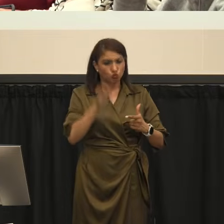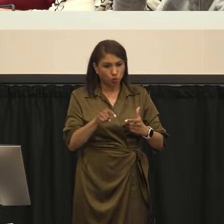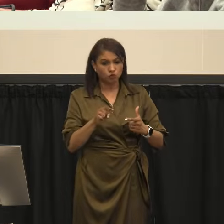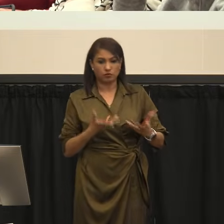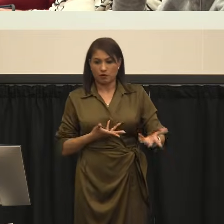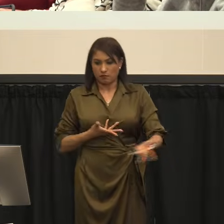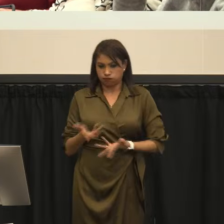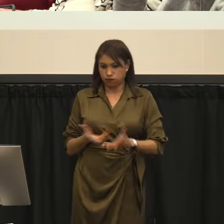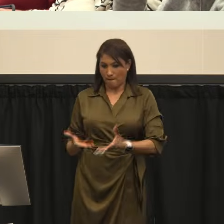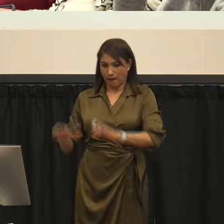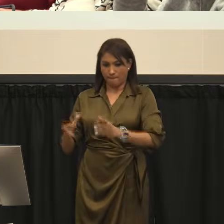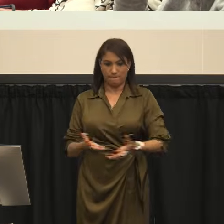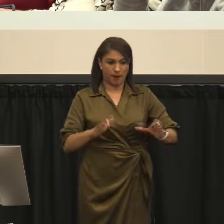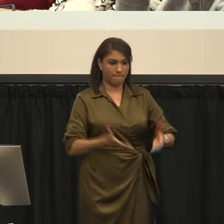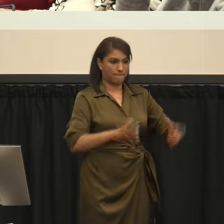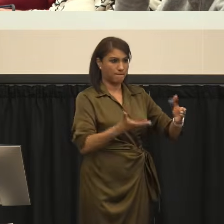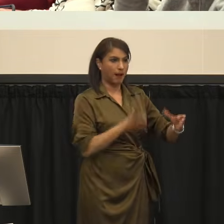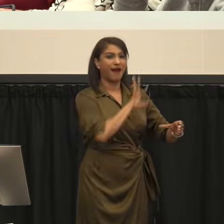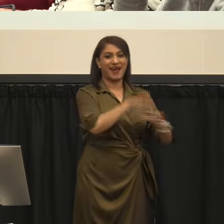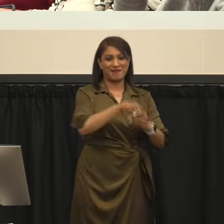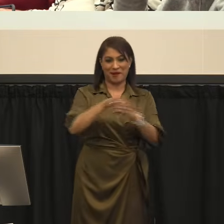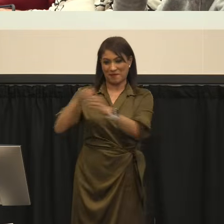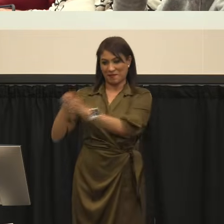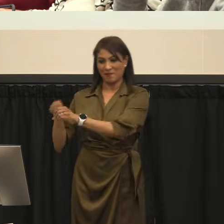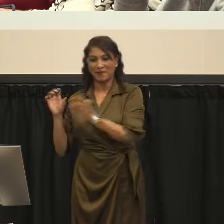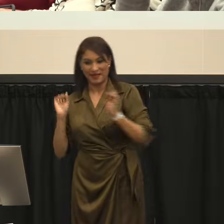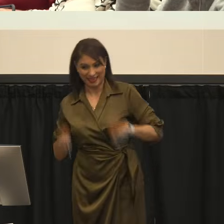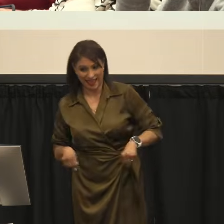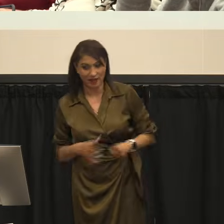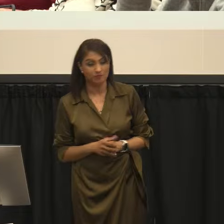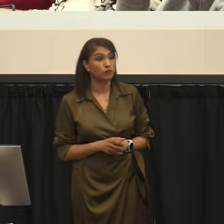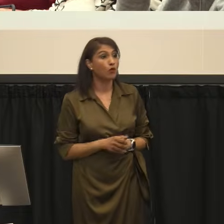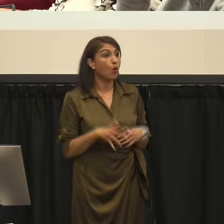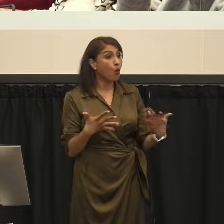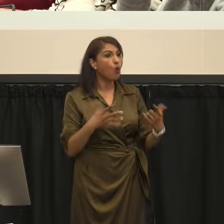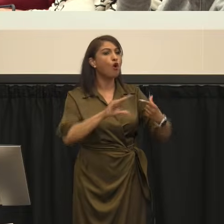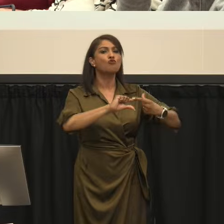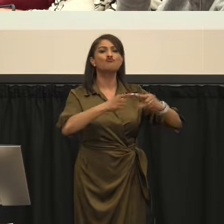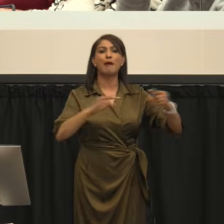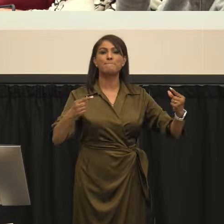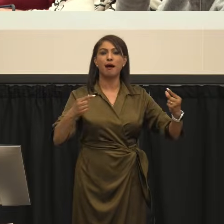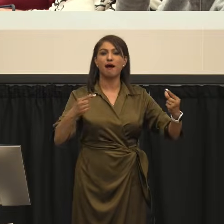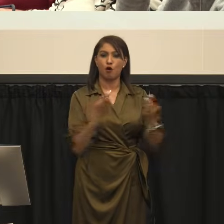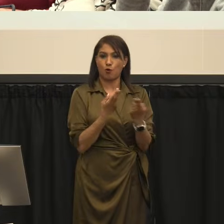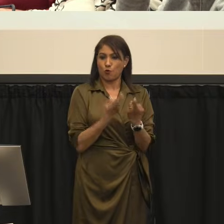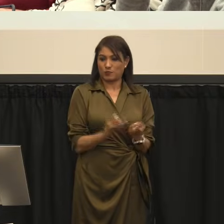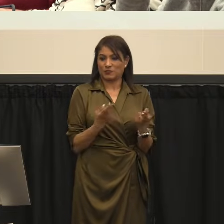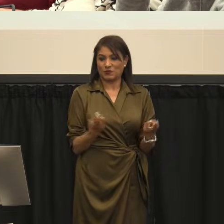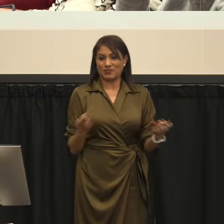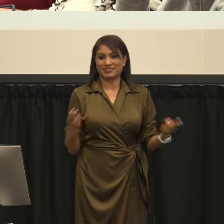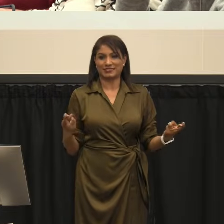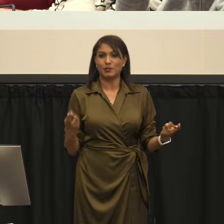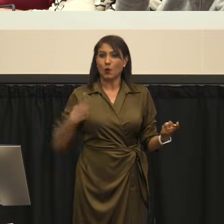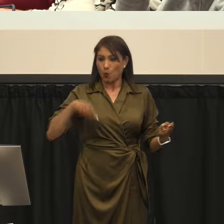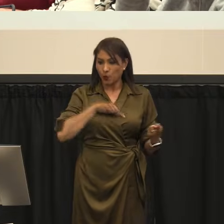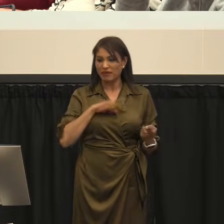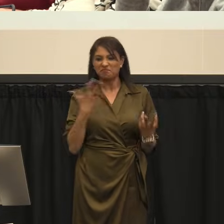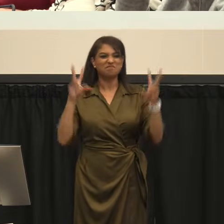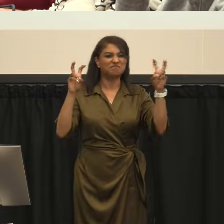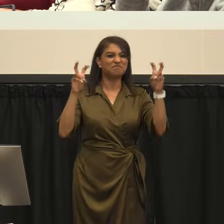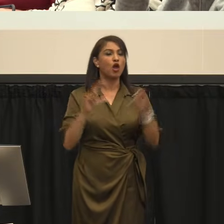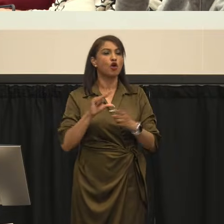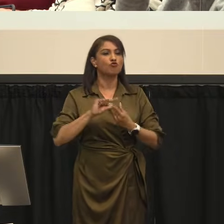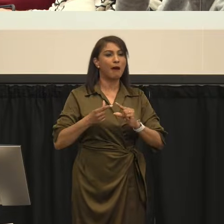there is the South African sign language community there's a different corpora of different resources, and we want to gather that